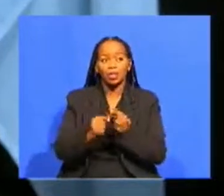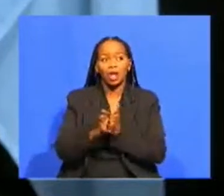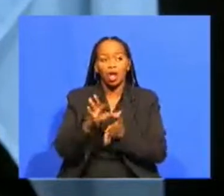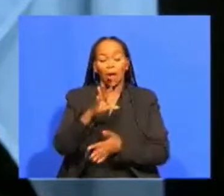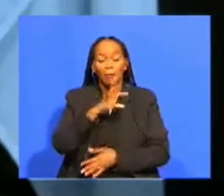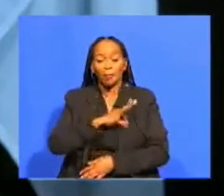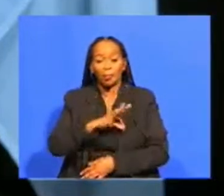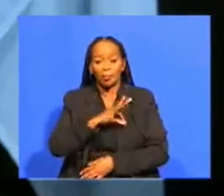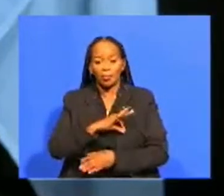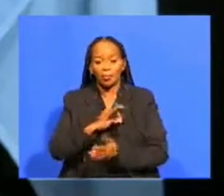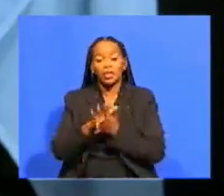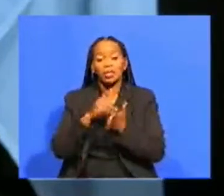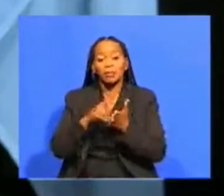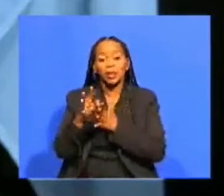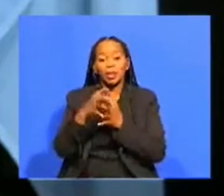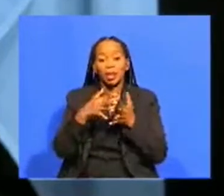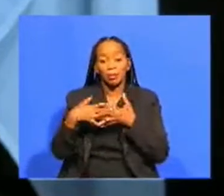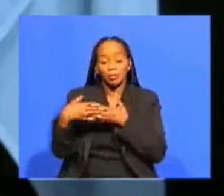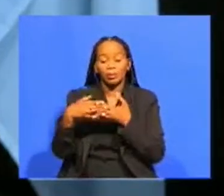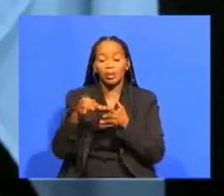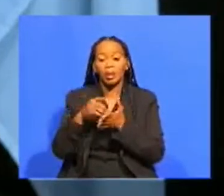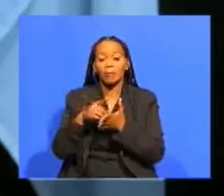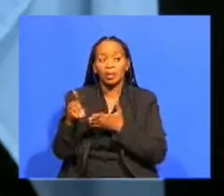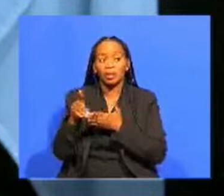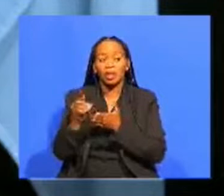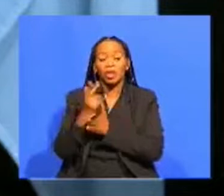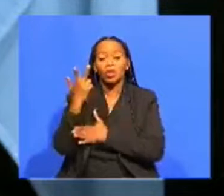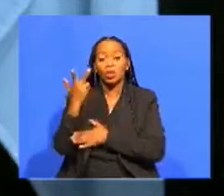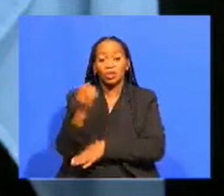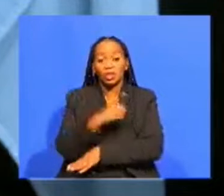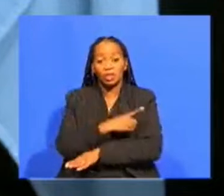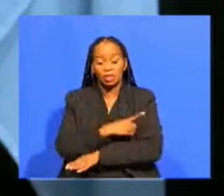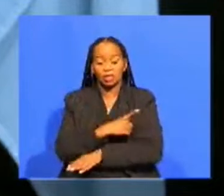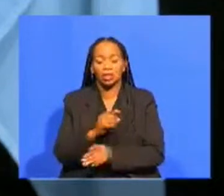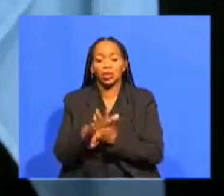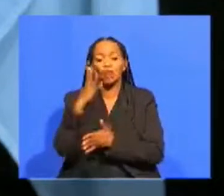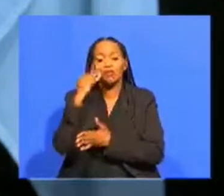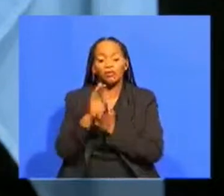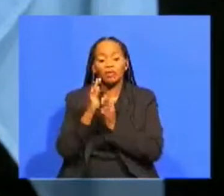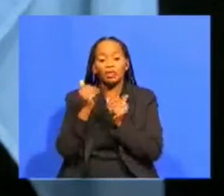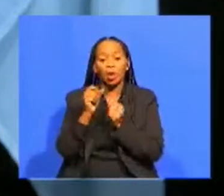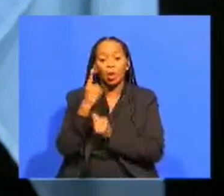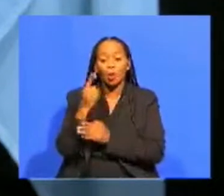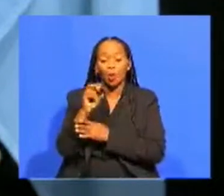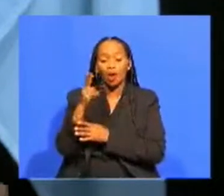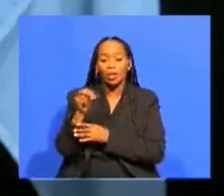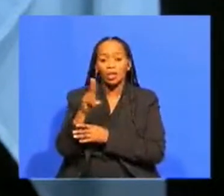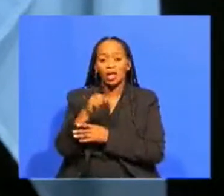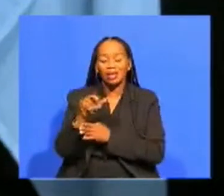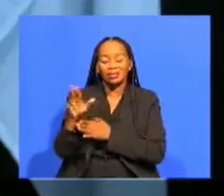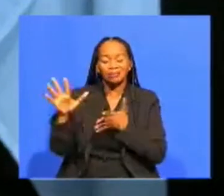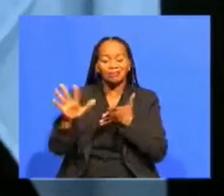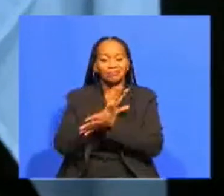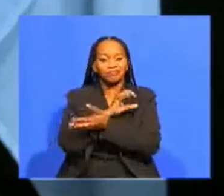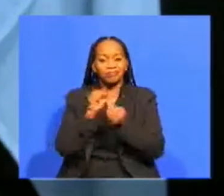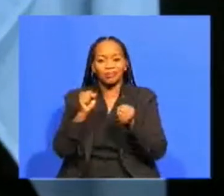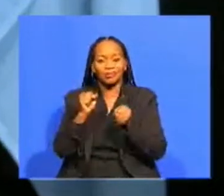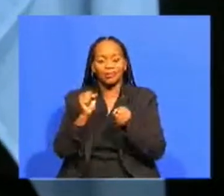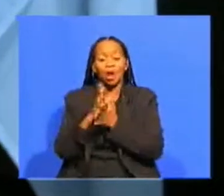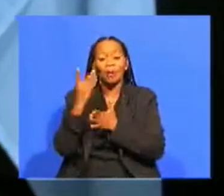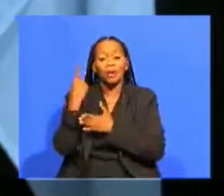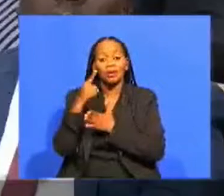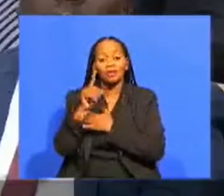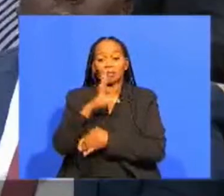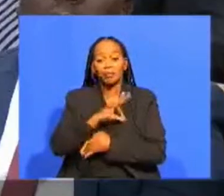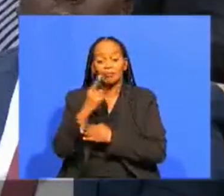billion. So 3 days of experiencing one hurricane wiped out my whole income for 1 year. So that's